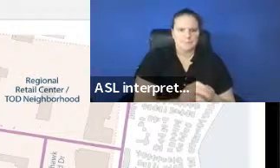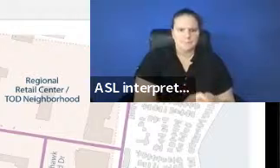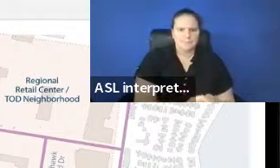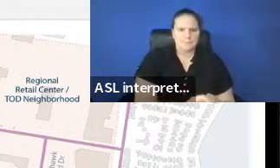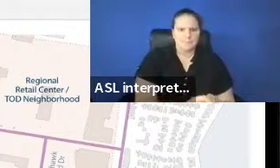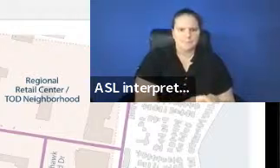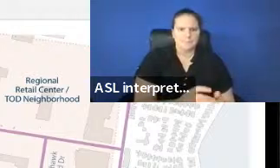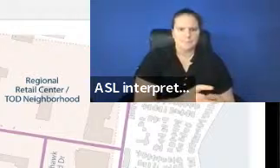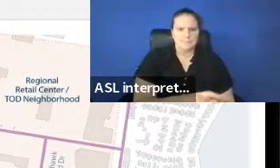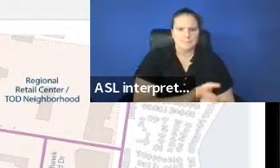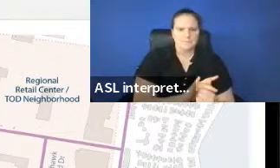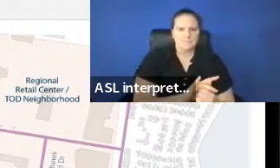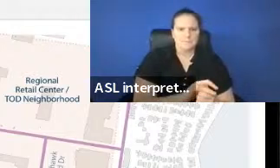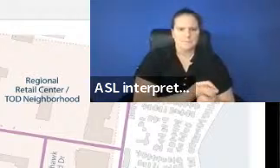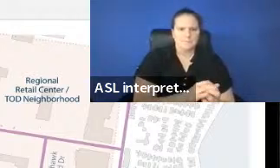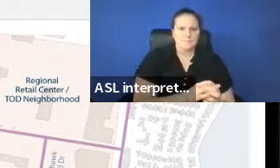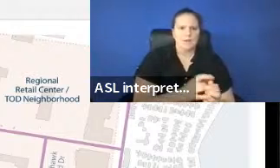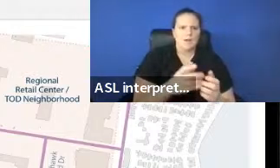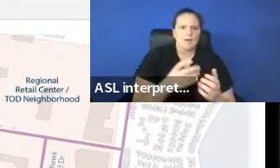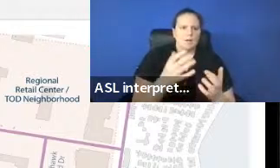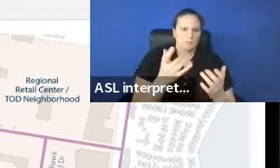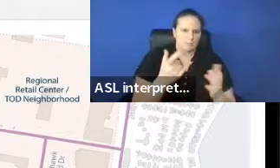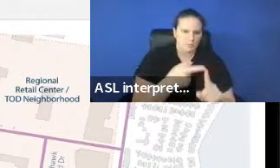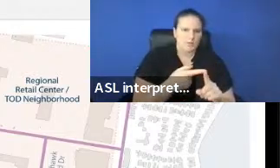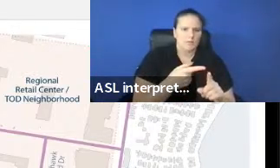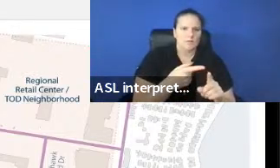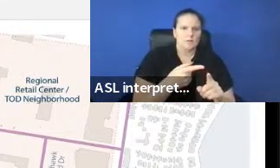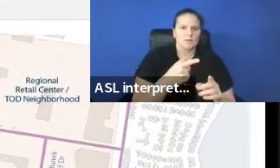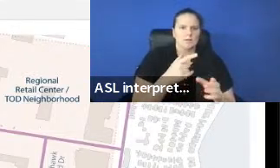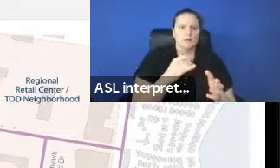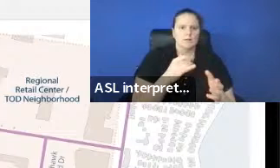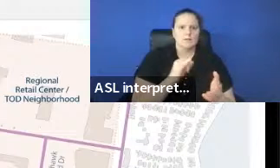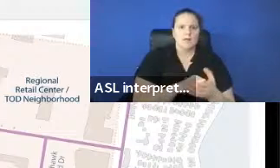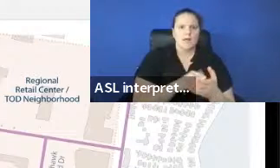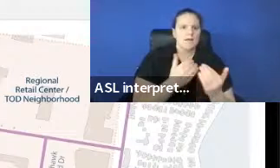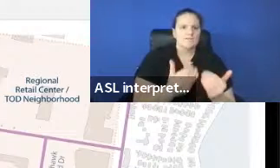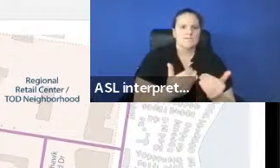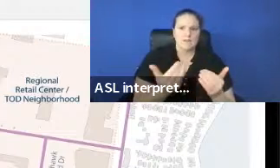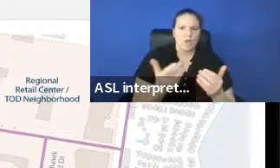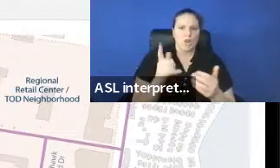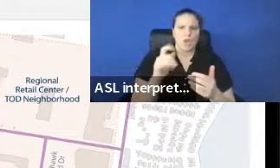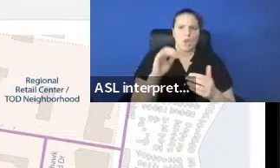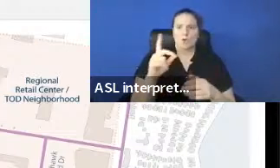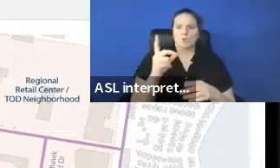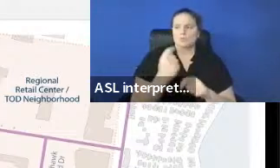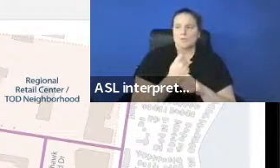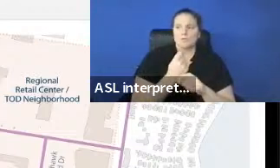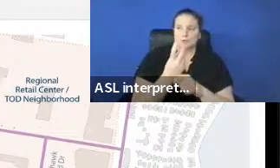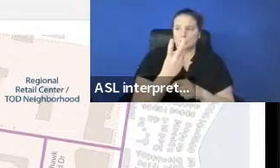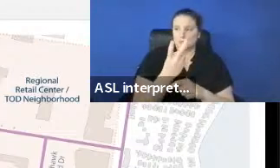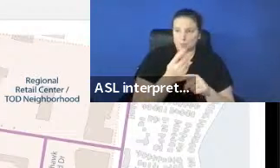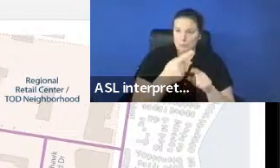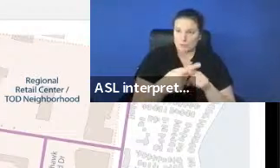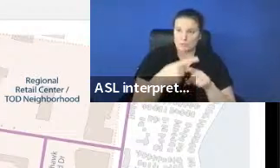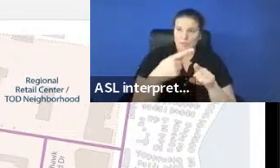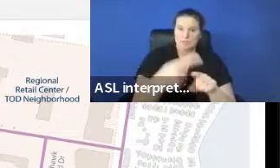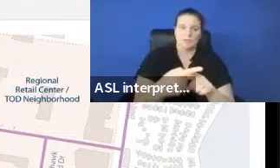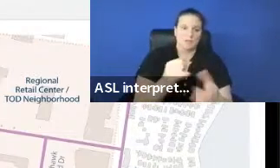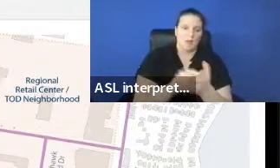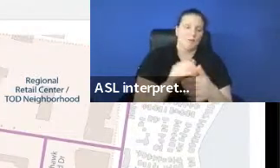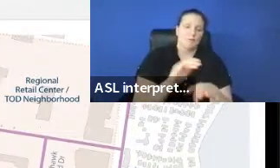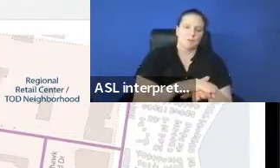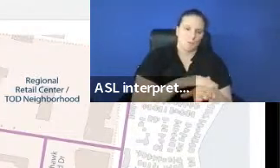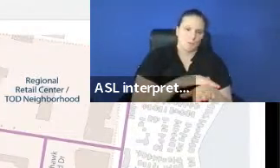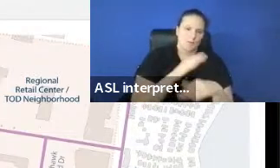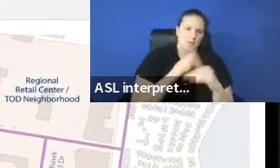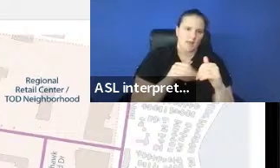that was made just a little while ago about trucks, heavily loaded trucks going through two intersections will be slower